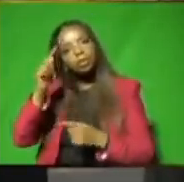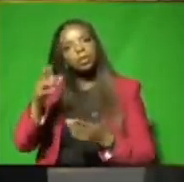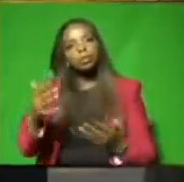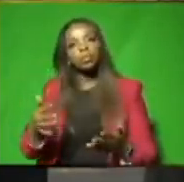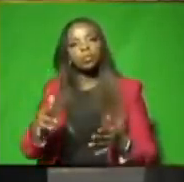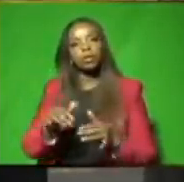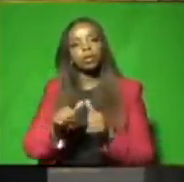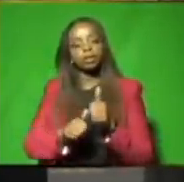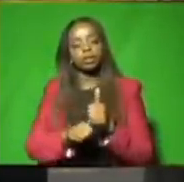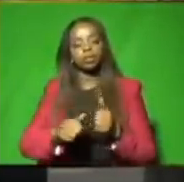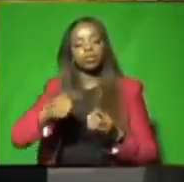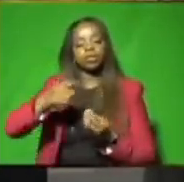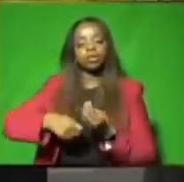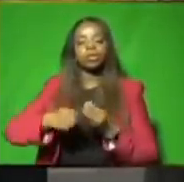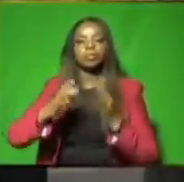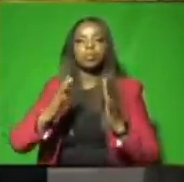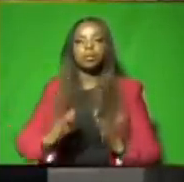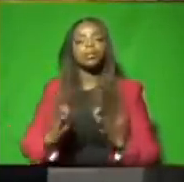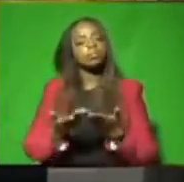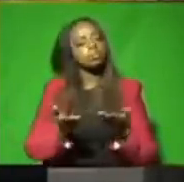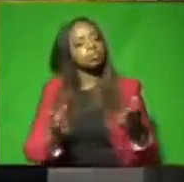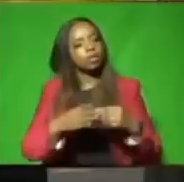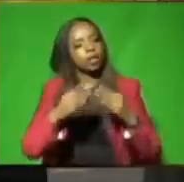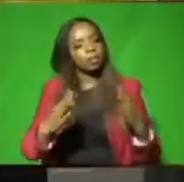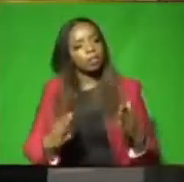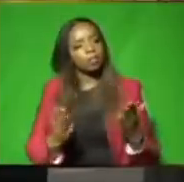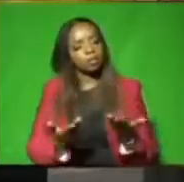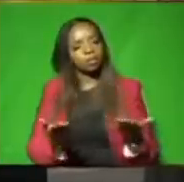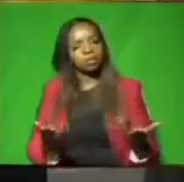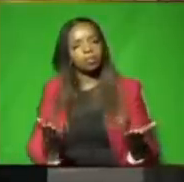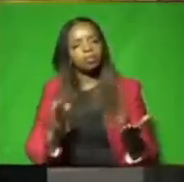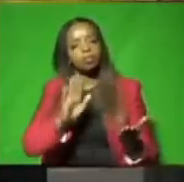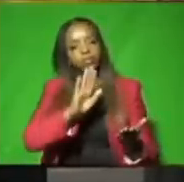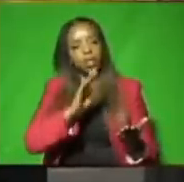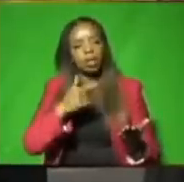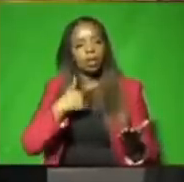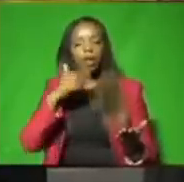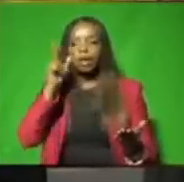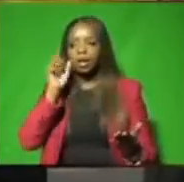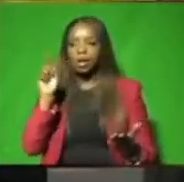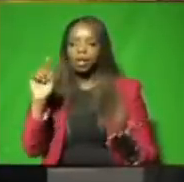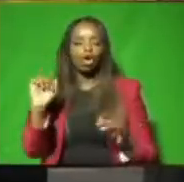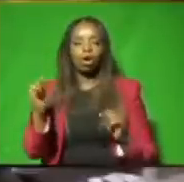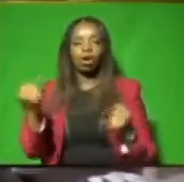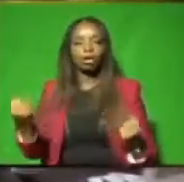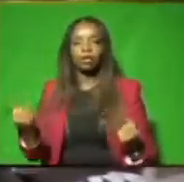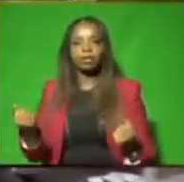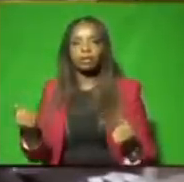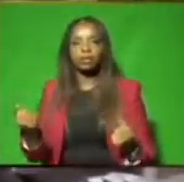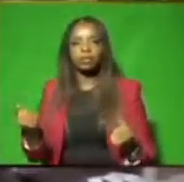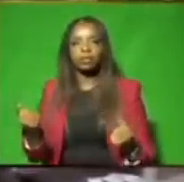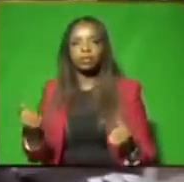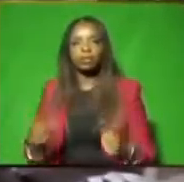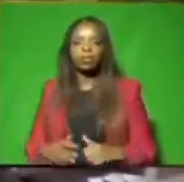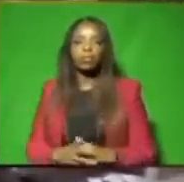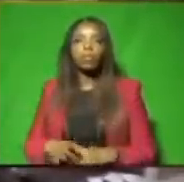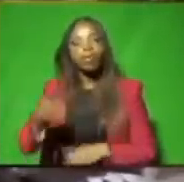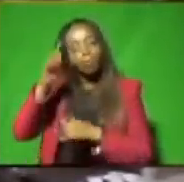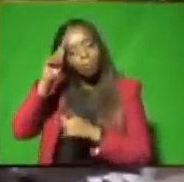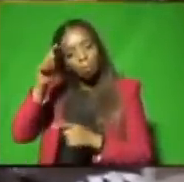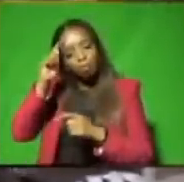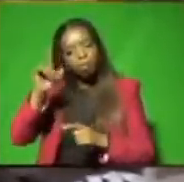Deputy Speaker. Honorable members, order. I cannot hear the speaker. Honorable Deputy Speaker,